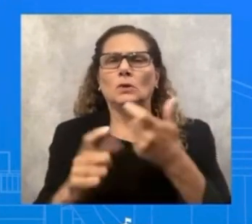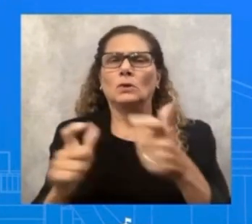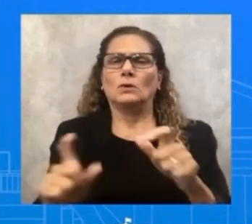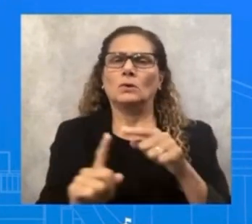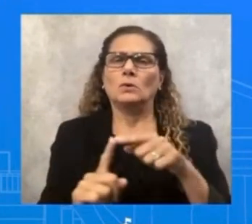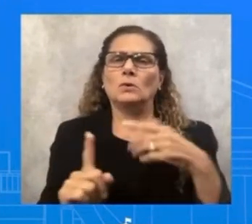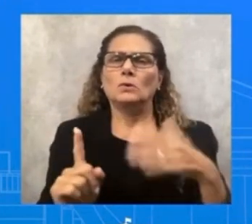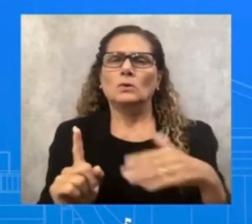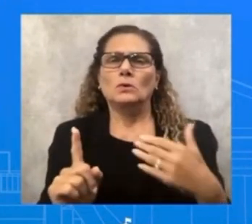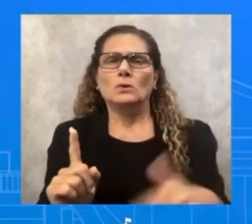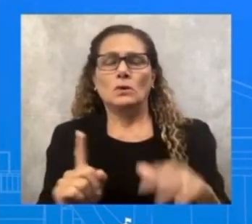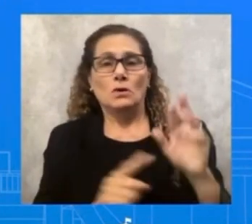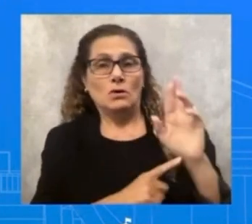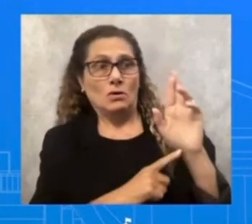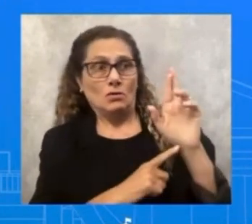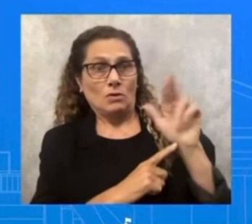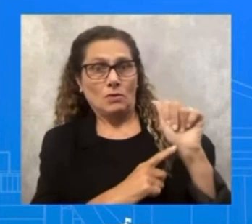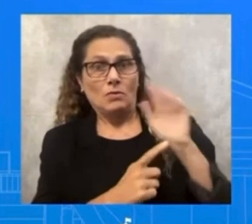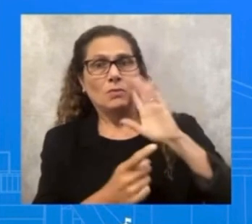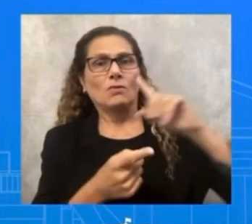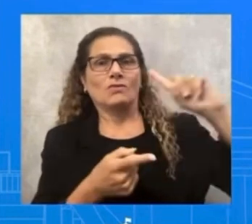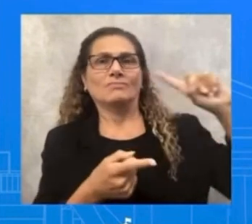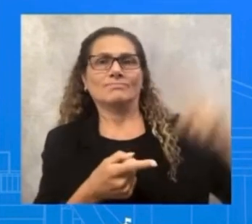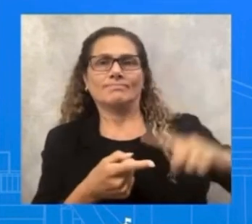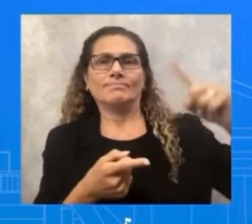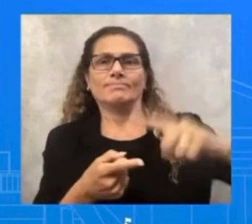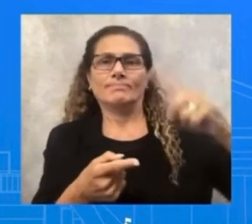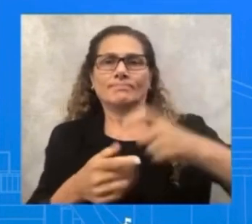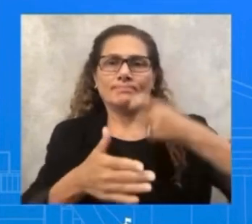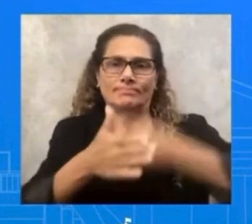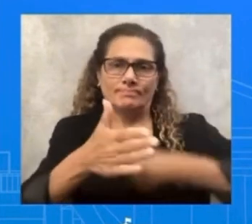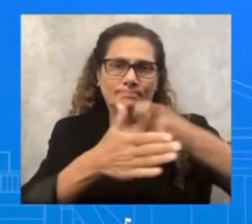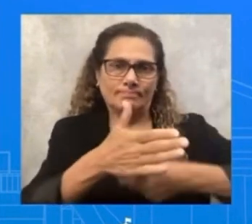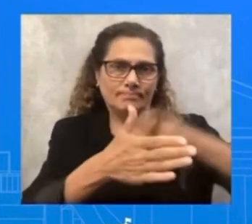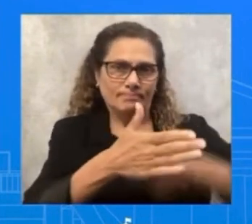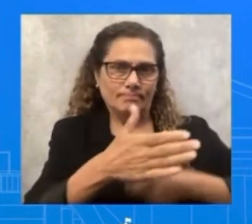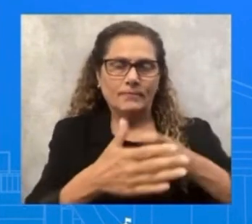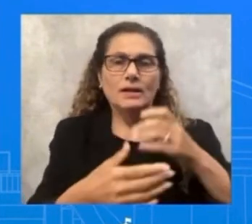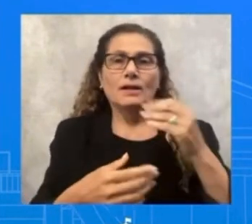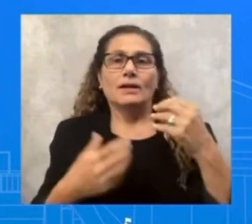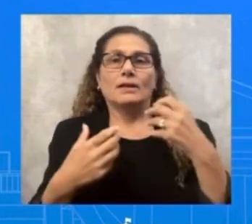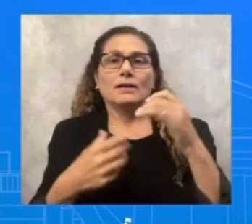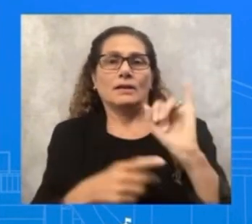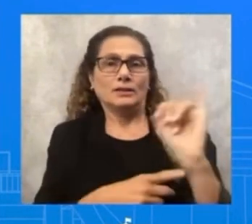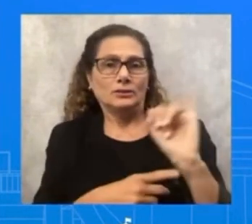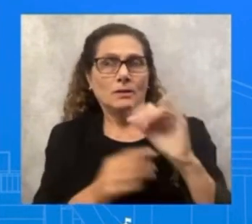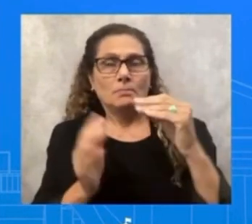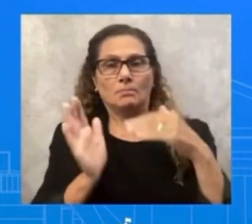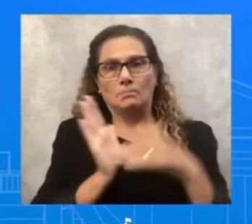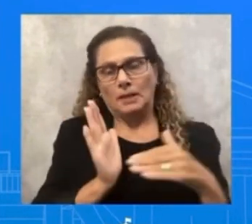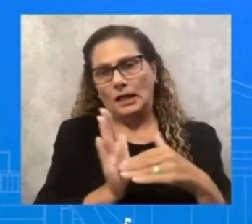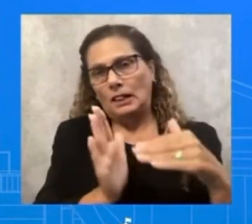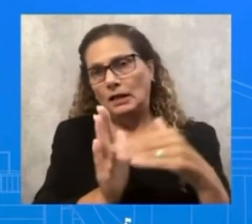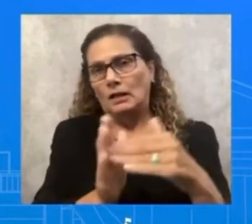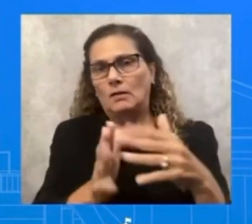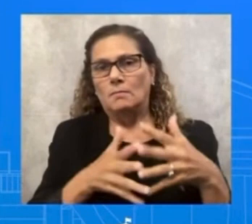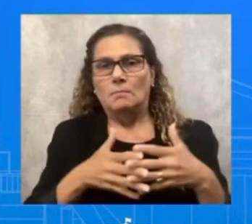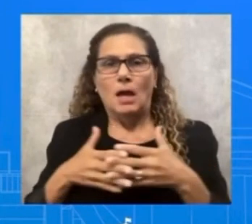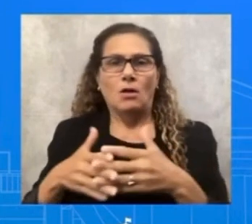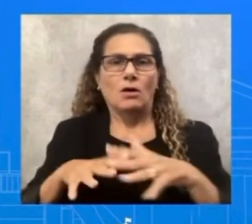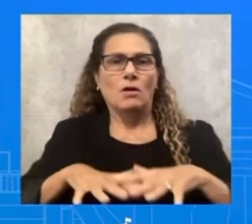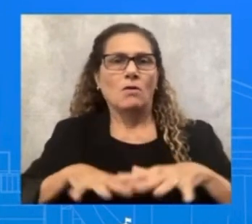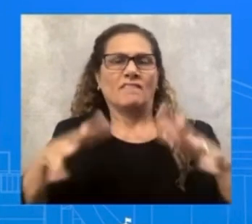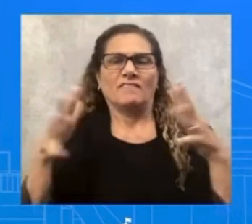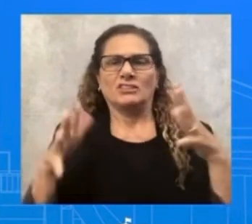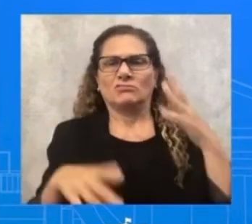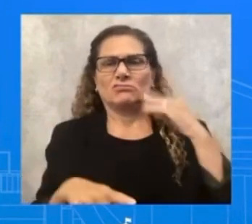costs, these care costs for millions of Americans. It's already doing so. 15